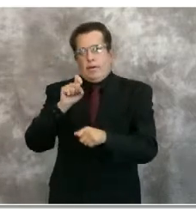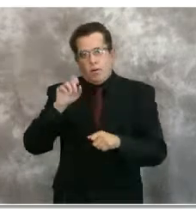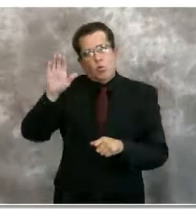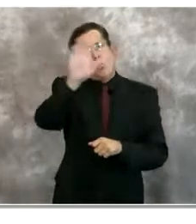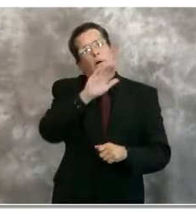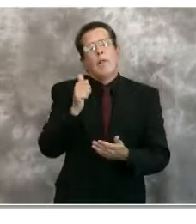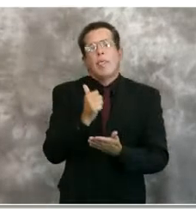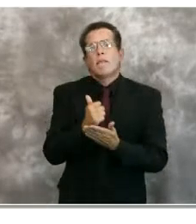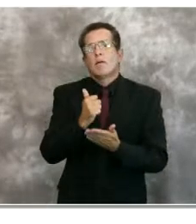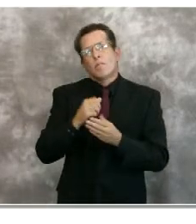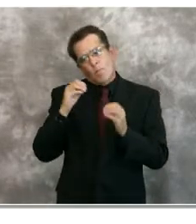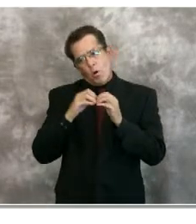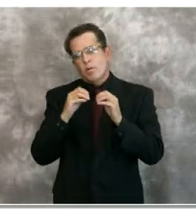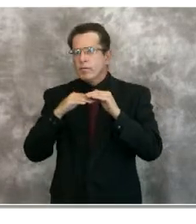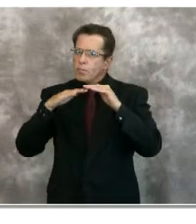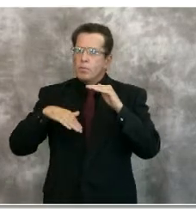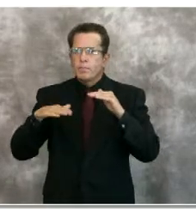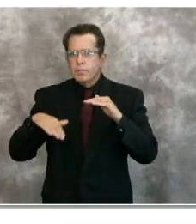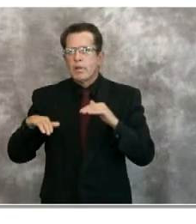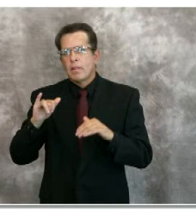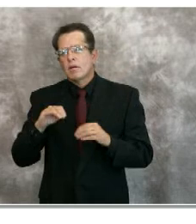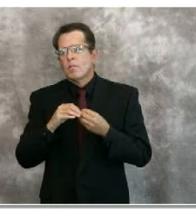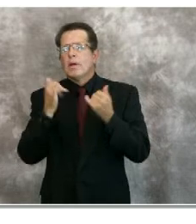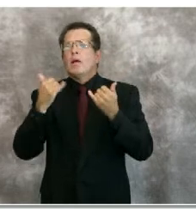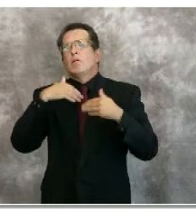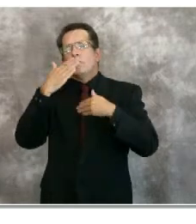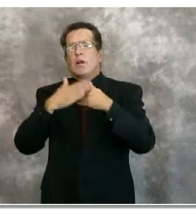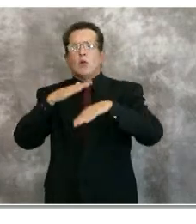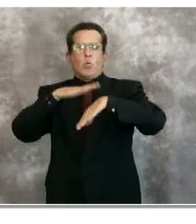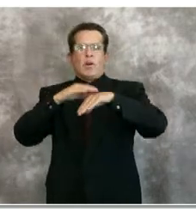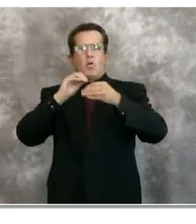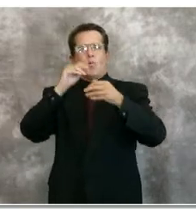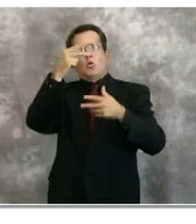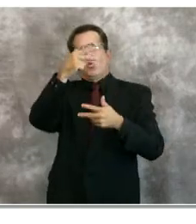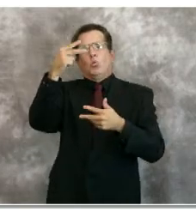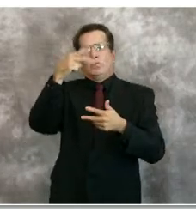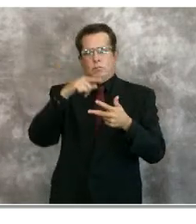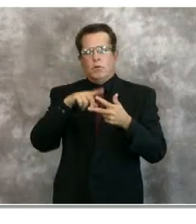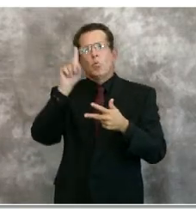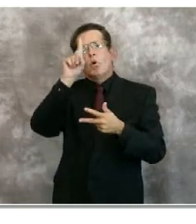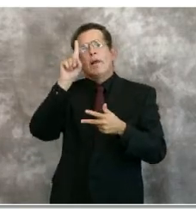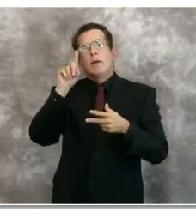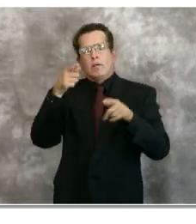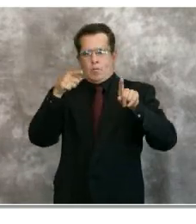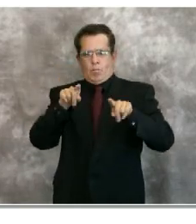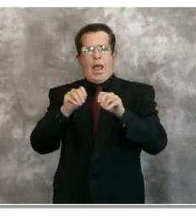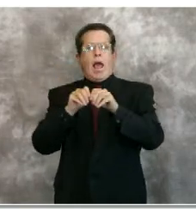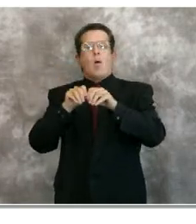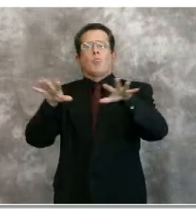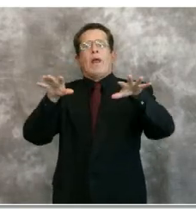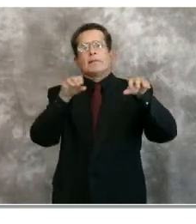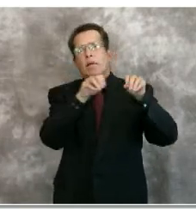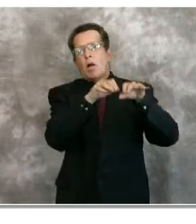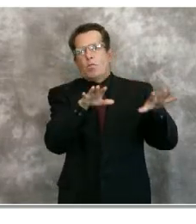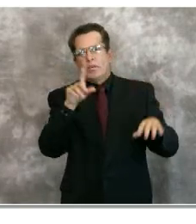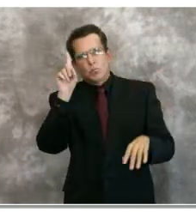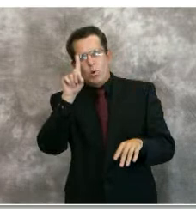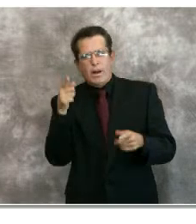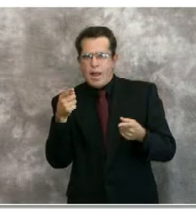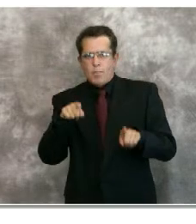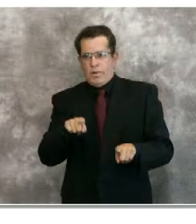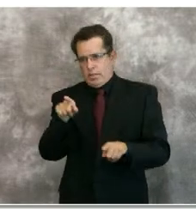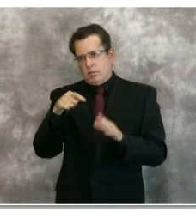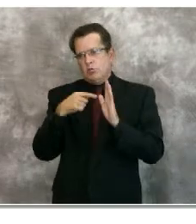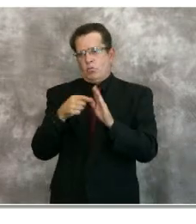Now, let's move to trigger number 2, and this is related to community outbreaks. This slide shows the outbreaks for the past